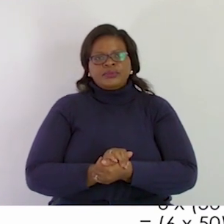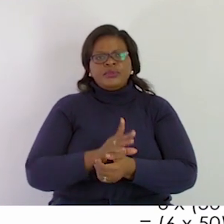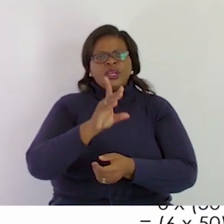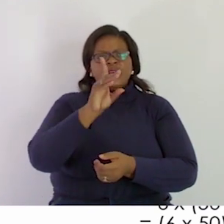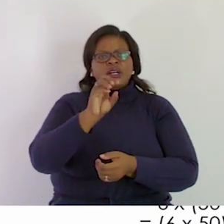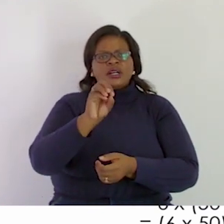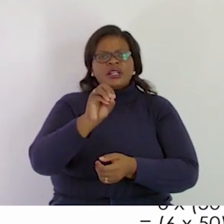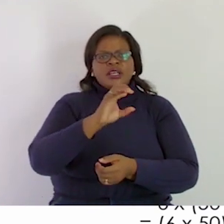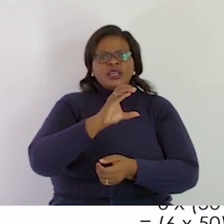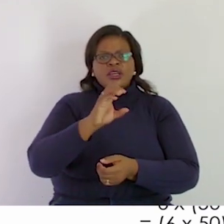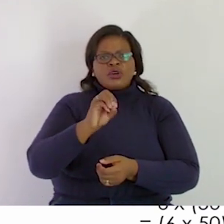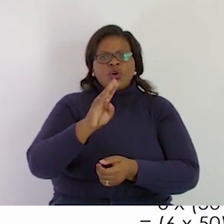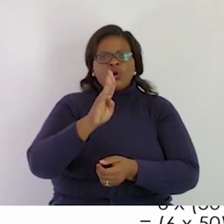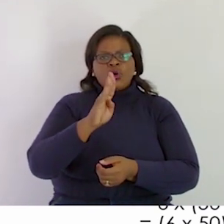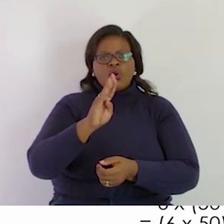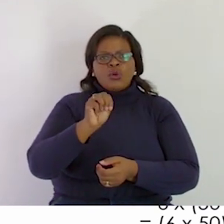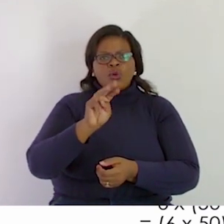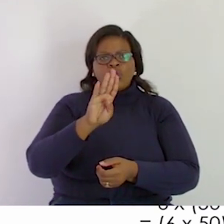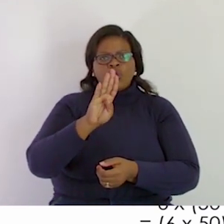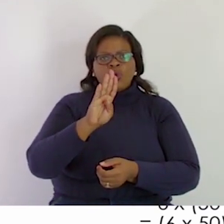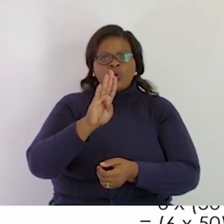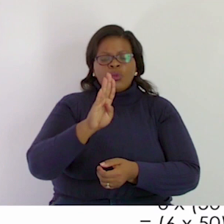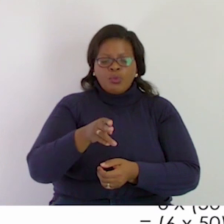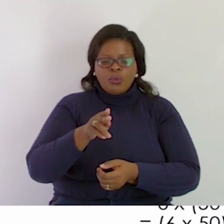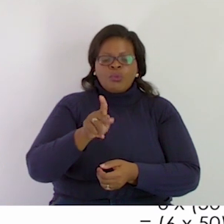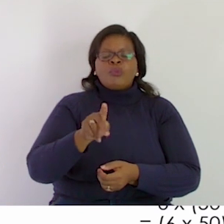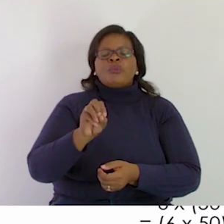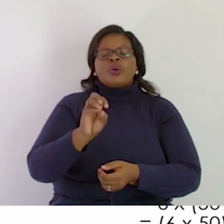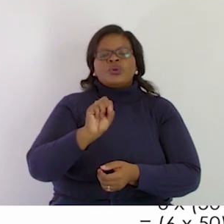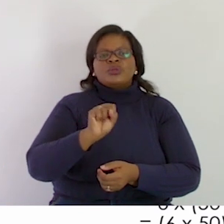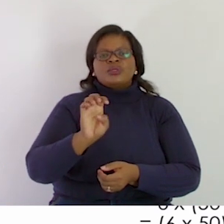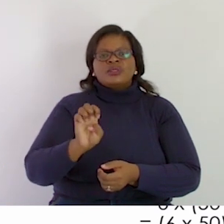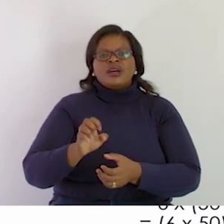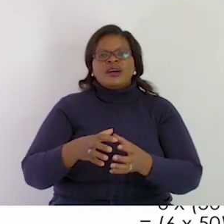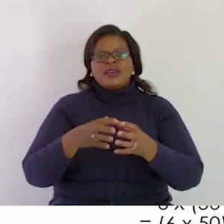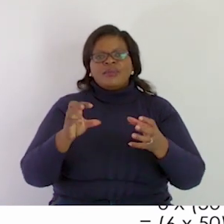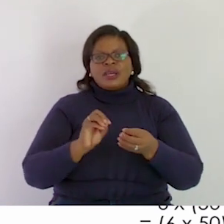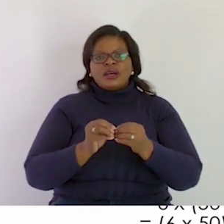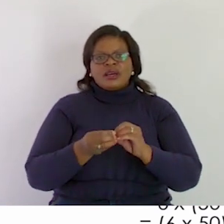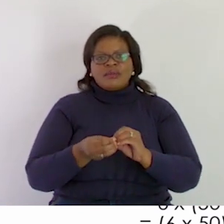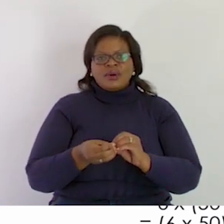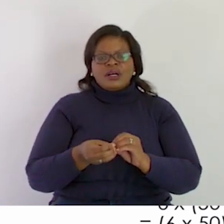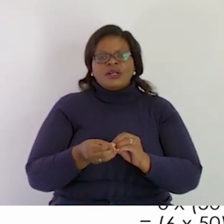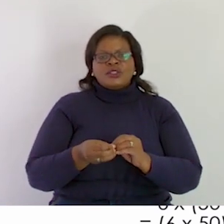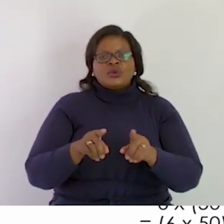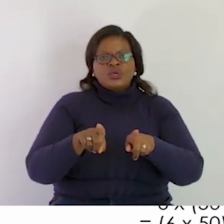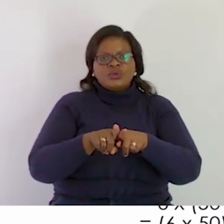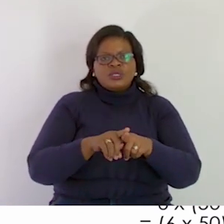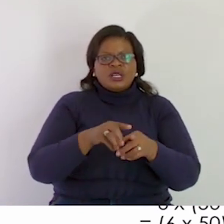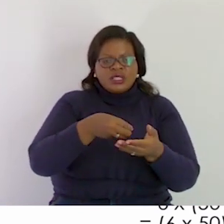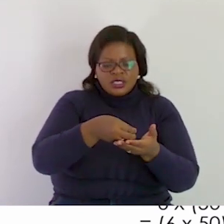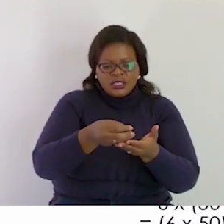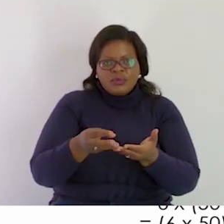Decompose the larger number, distribute the 6 over both numbers, use BODMAS to calculate. So that is just